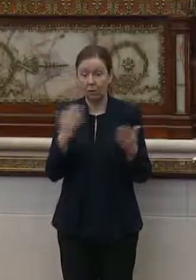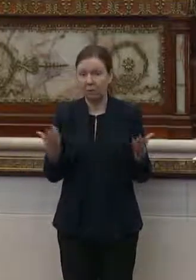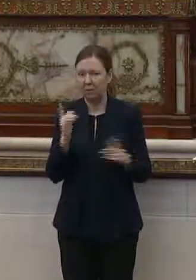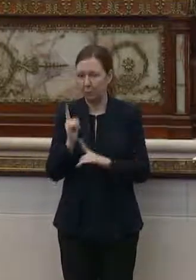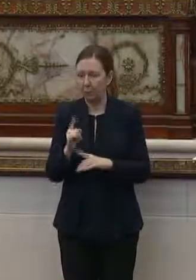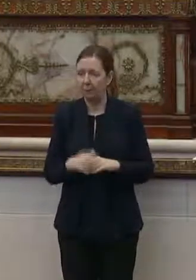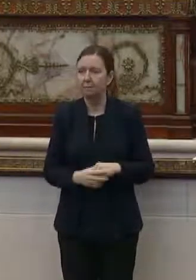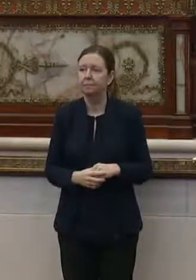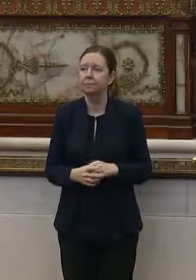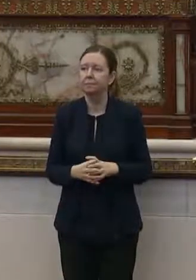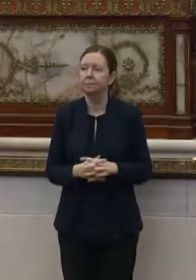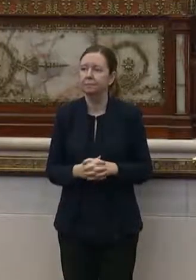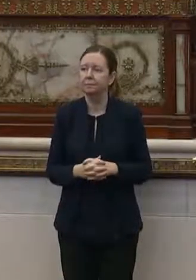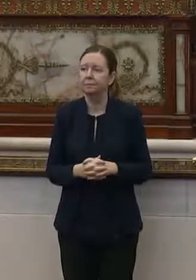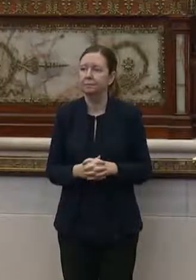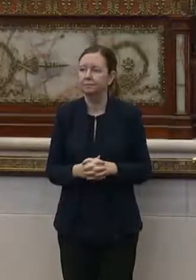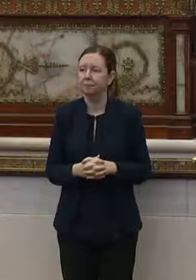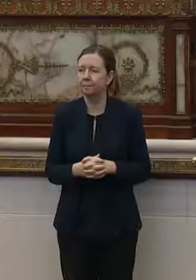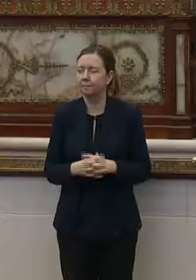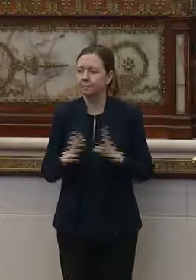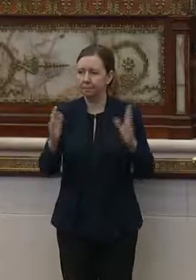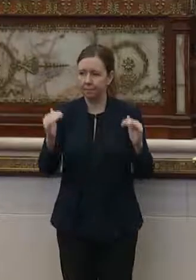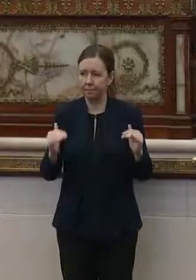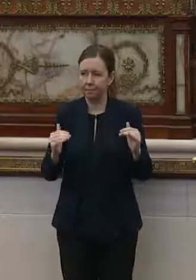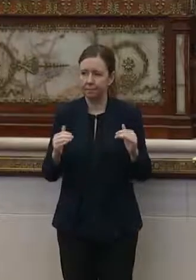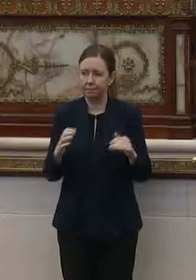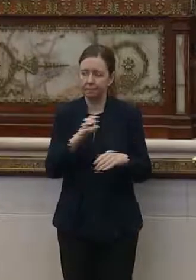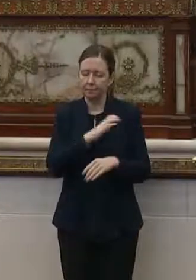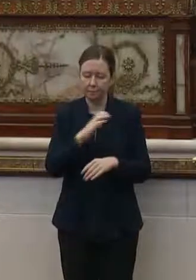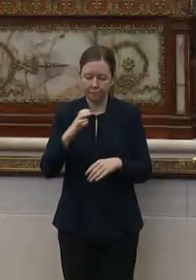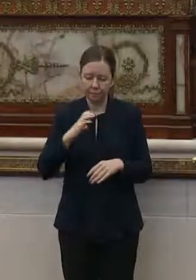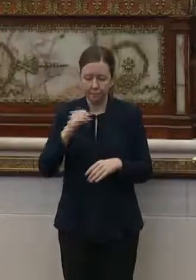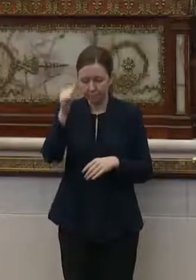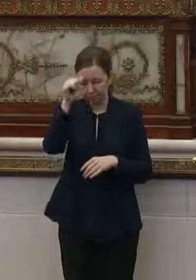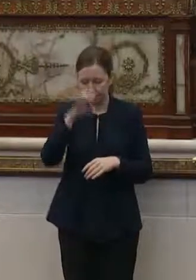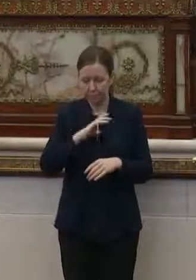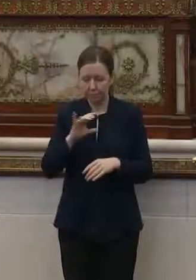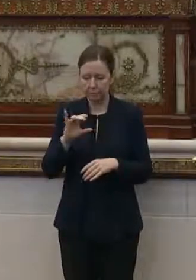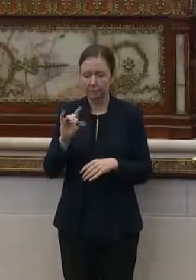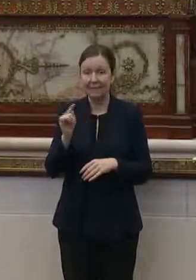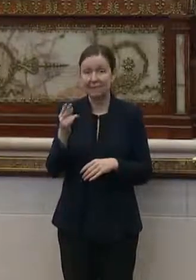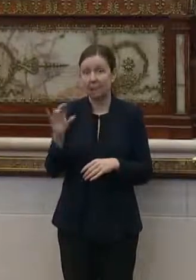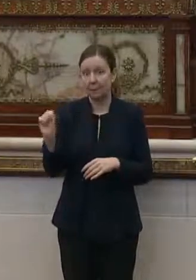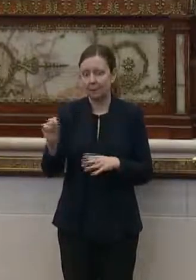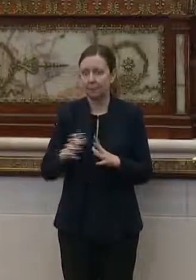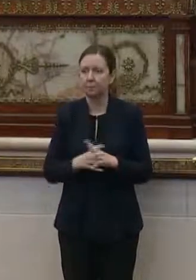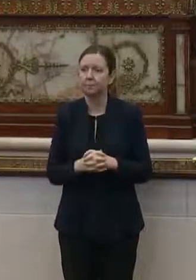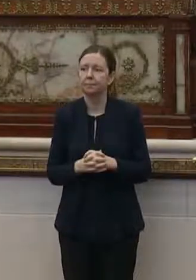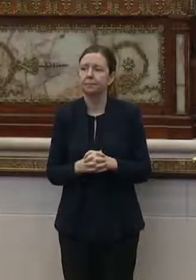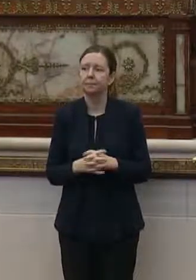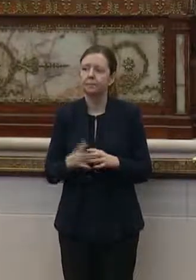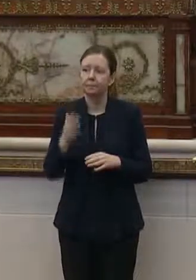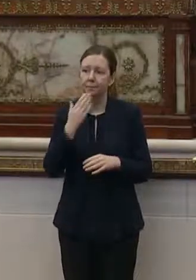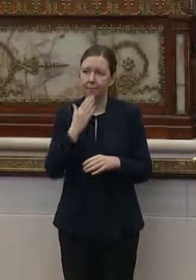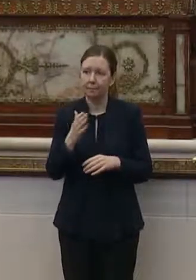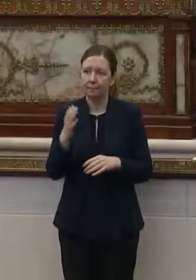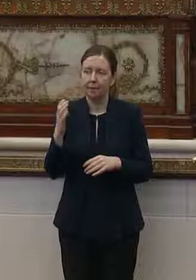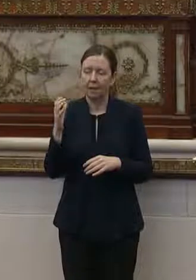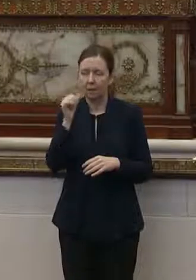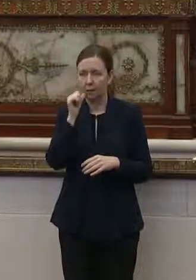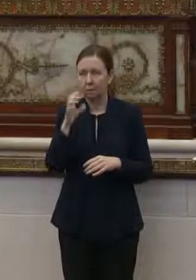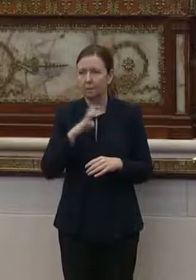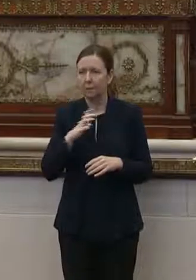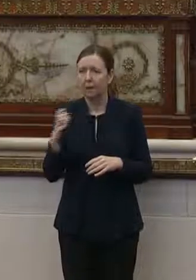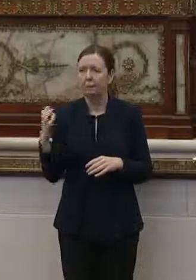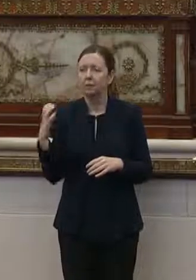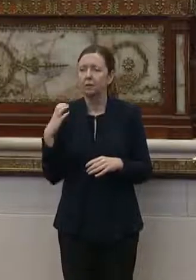moment. Next up was Councilman Isaiah Thomas. Thank you, Madam Chair.